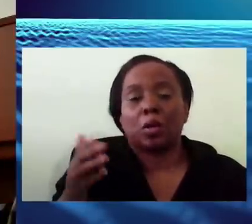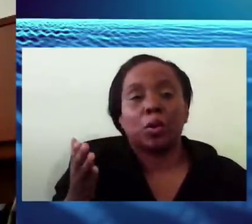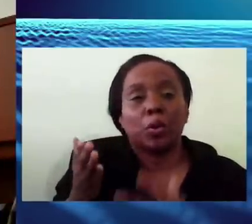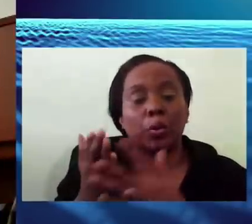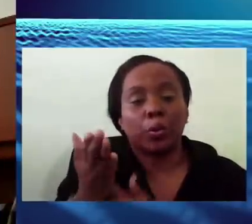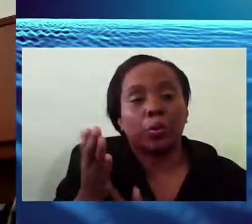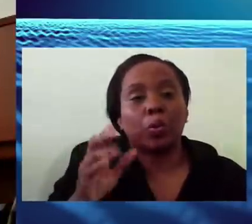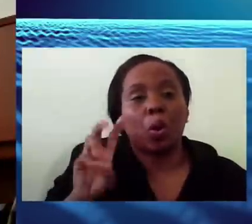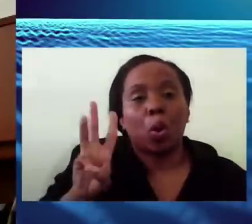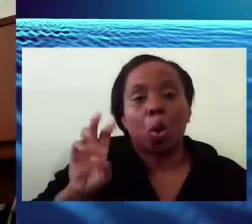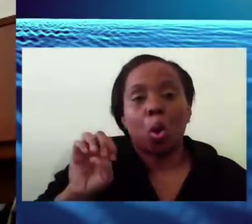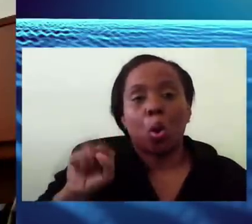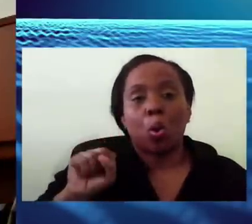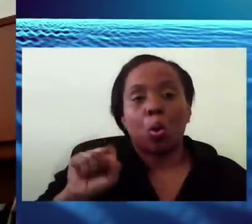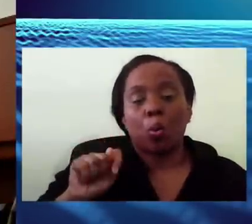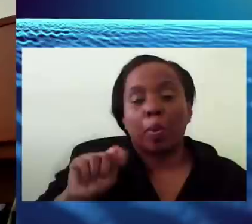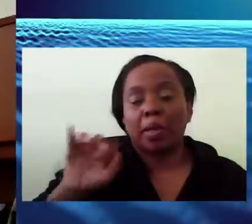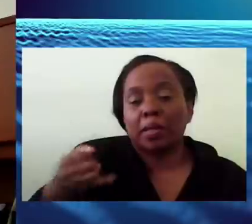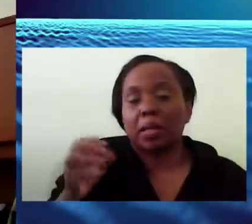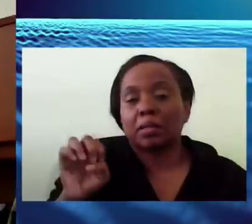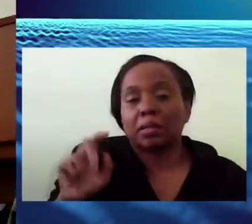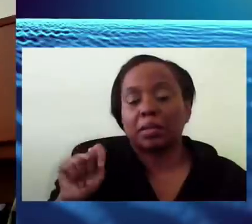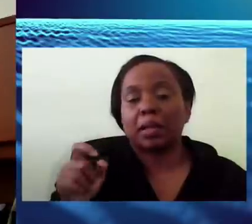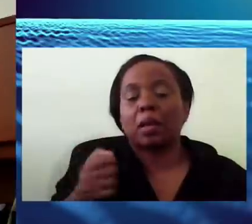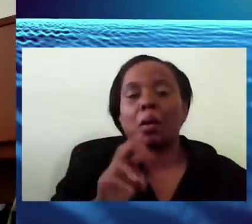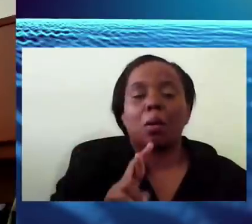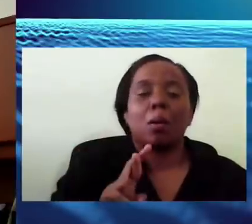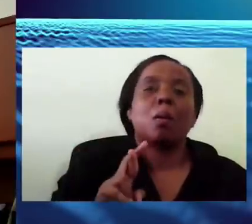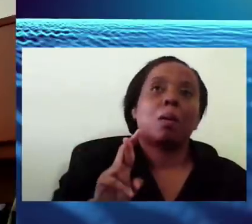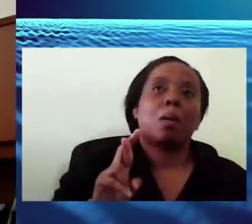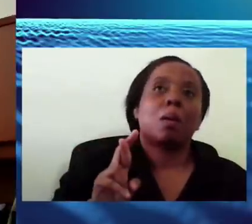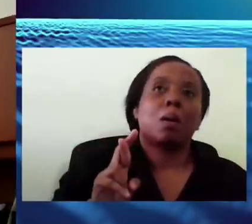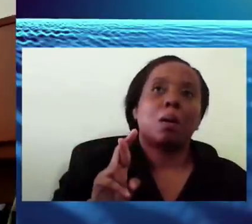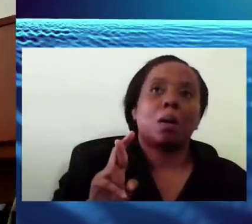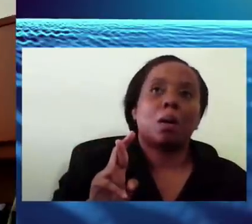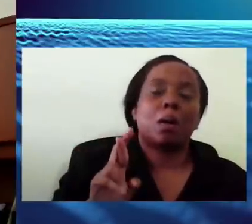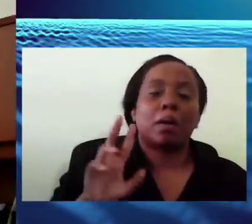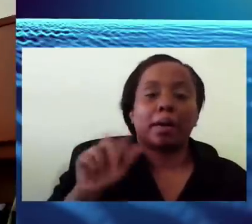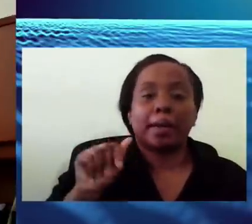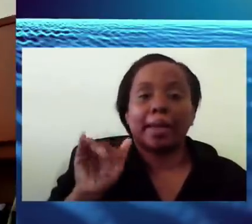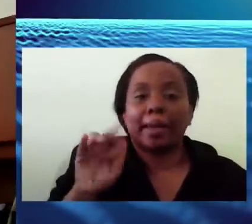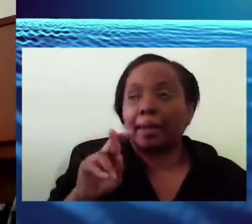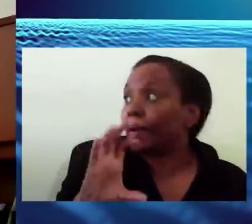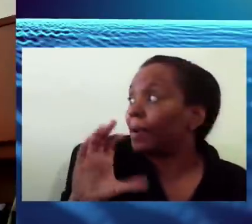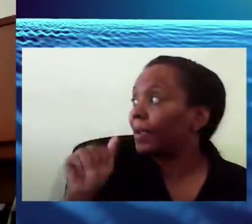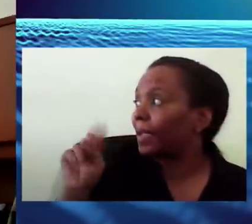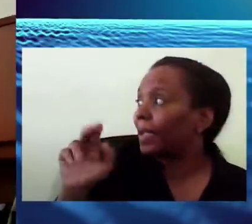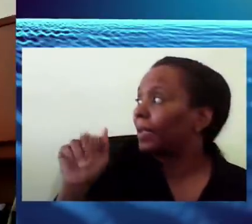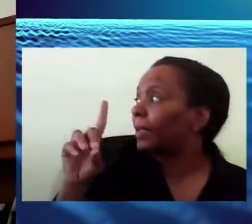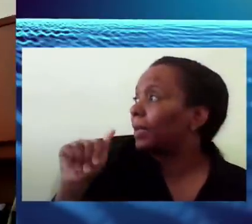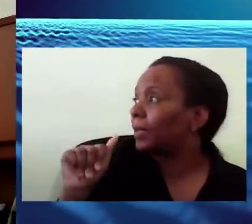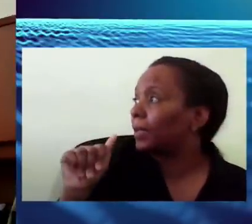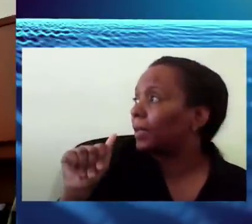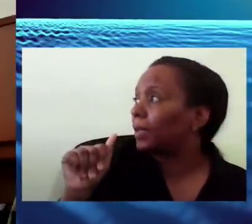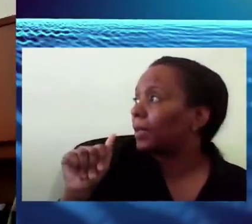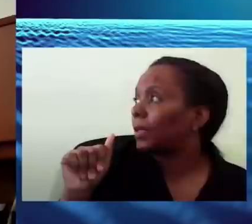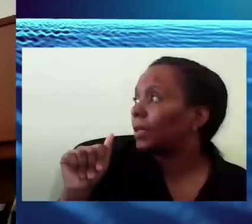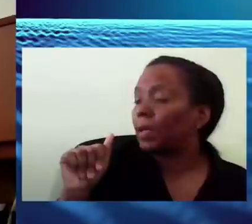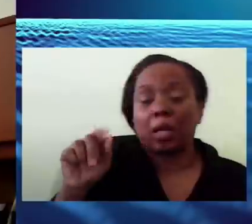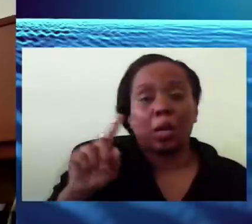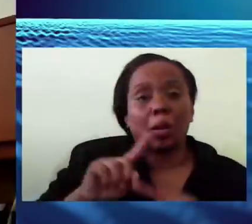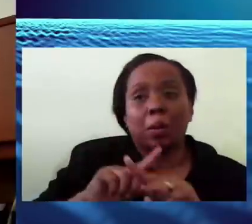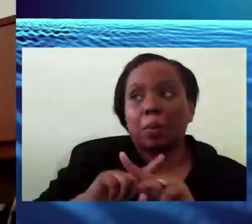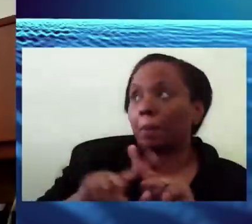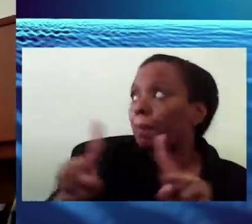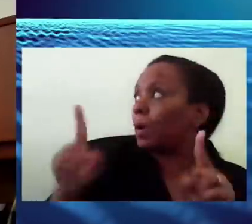WestJet, but you may find persons traveling to the US and then coming on, which makes it a longer journey and potentially at sometimes perhaps even more expensive.